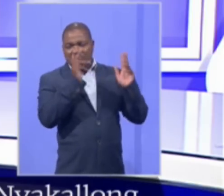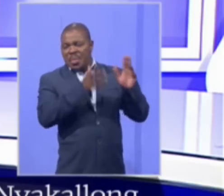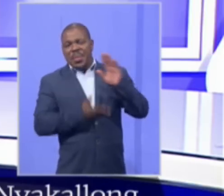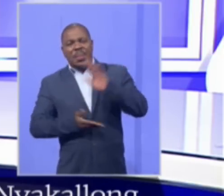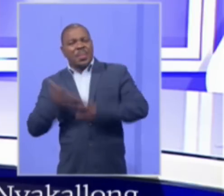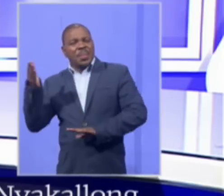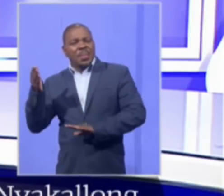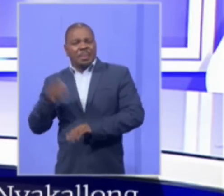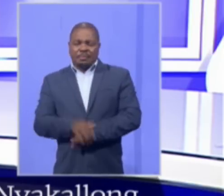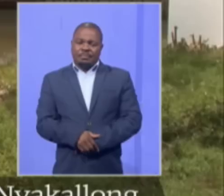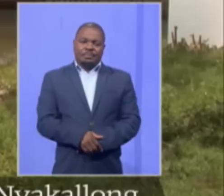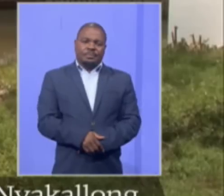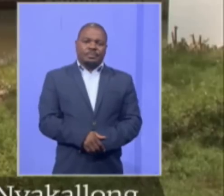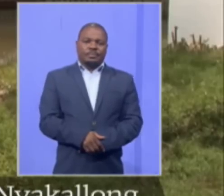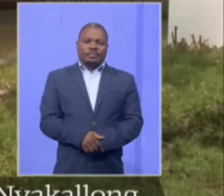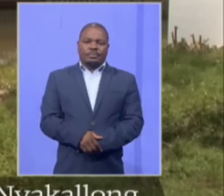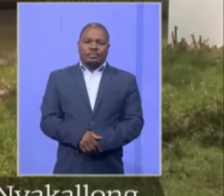bona.